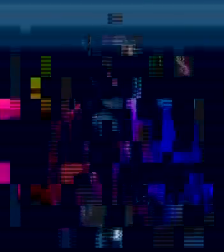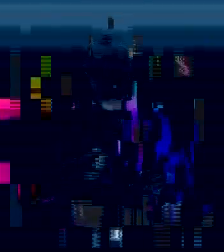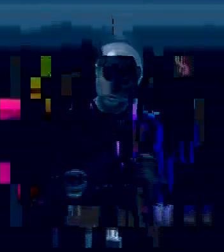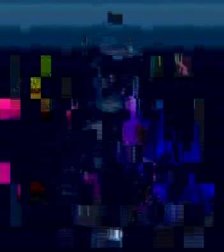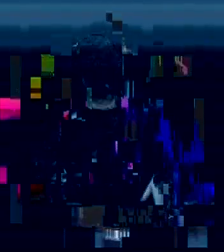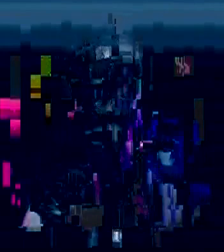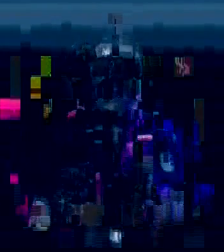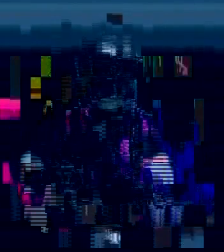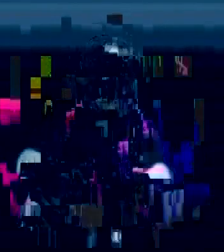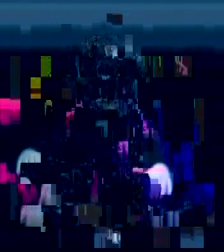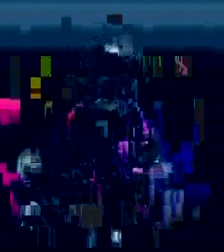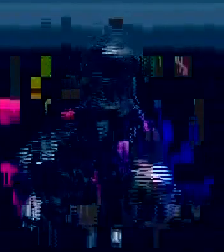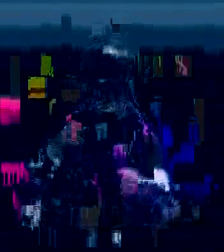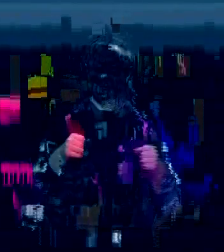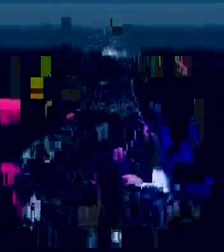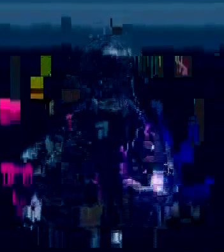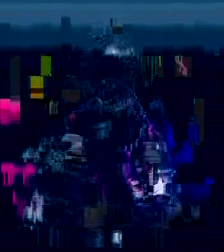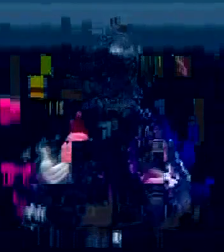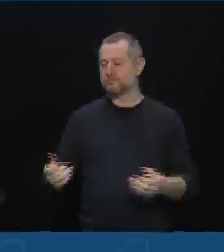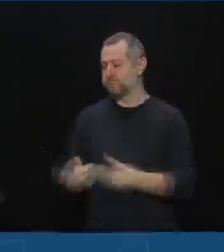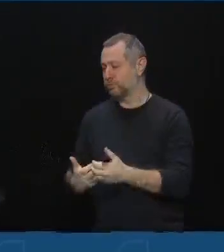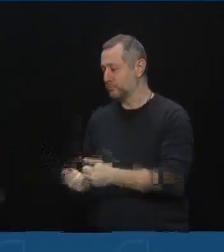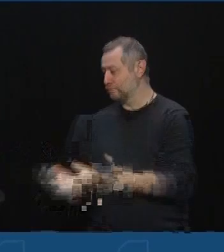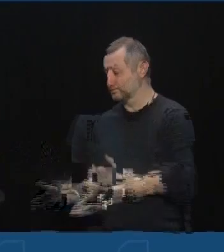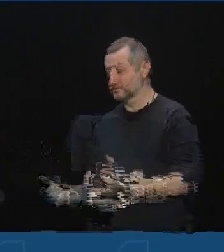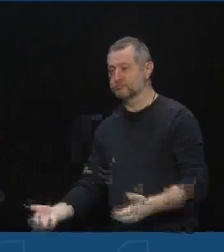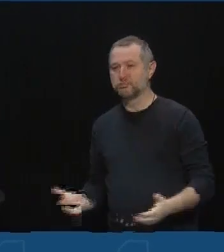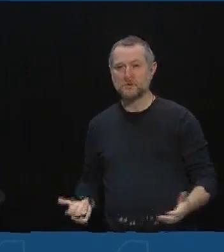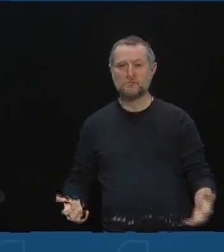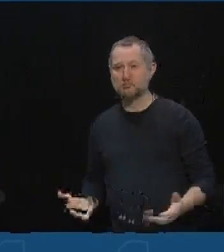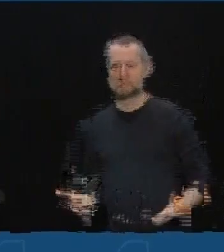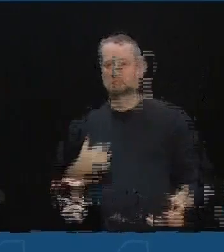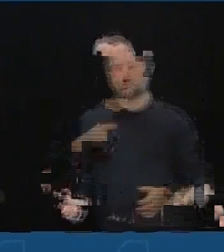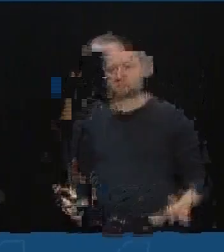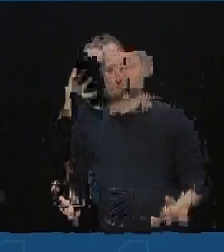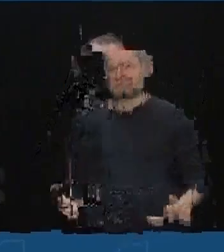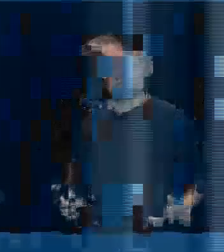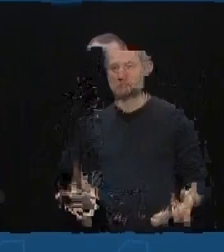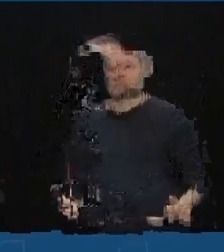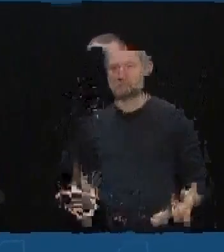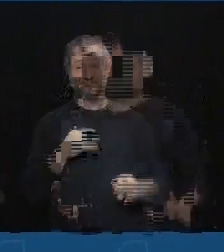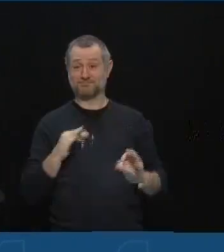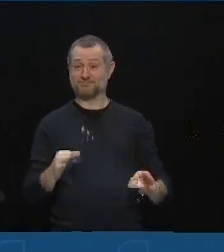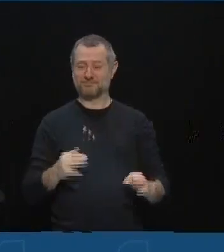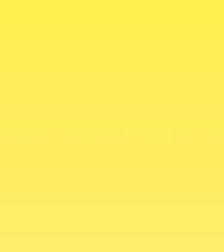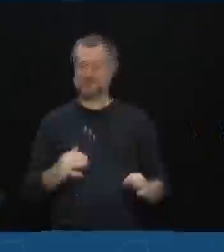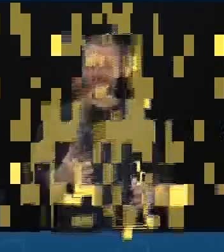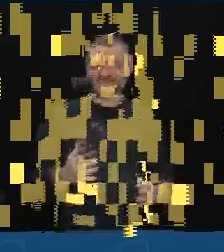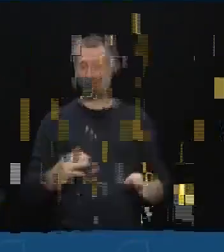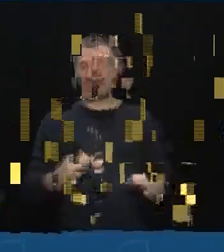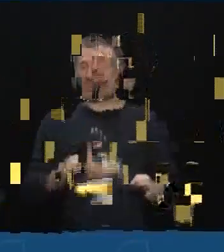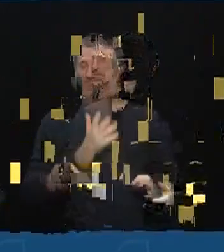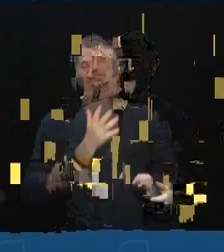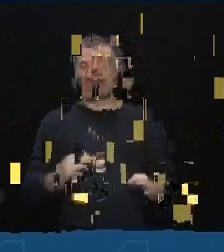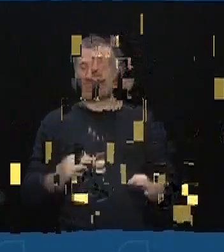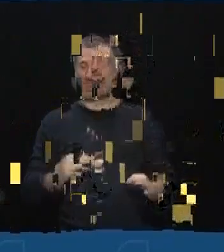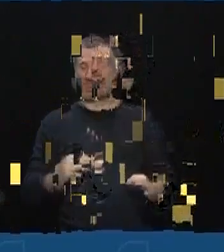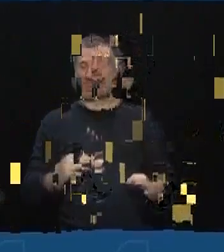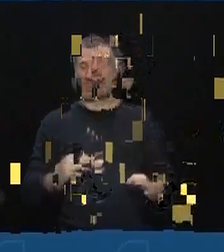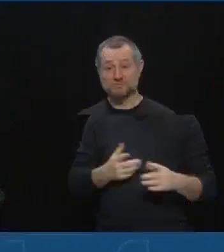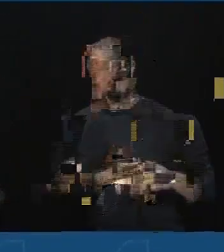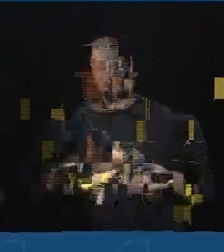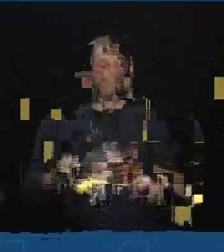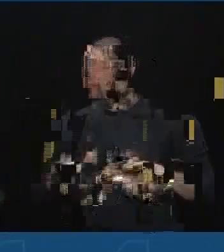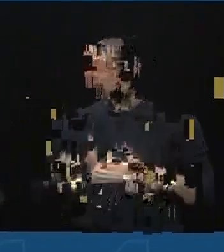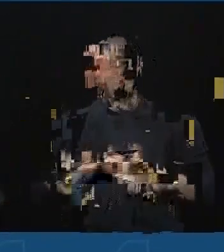you see curbs run down. It doesn't give a good image of a community. So something like that, when it's built up and fixed, and it just feels there's